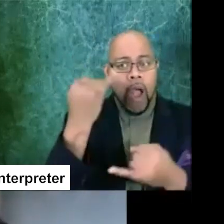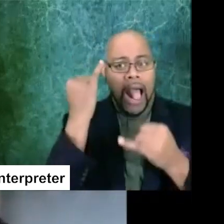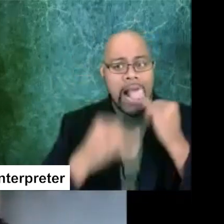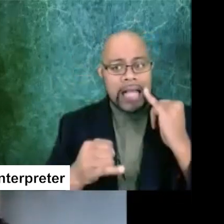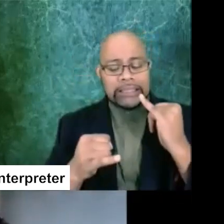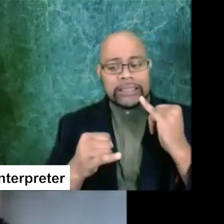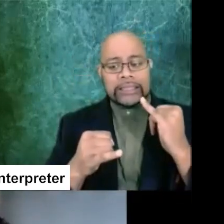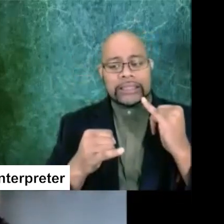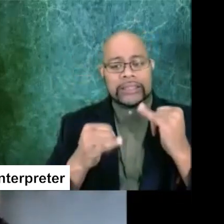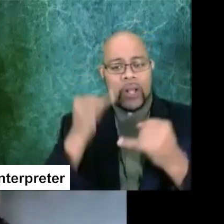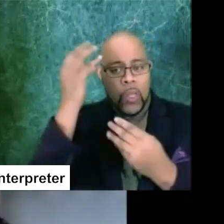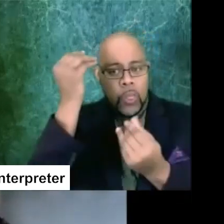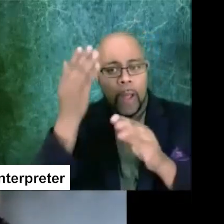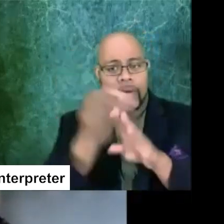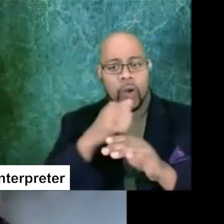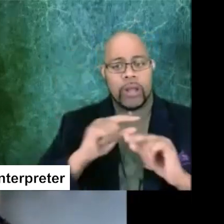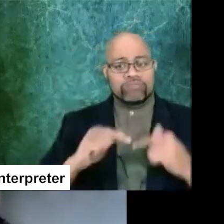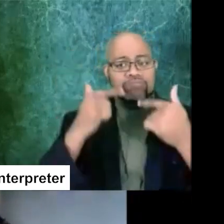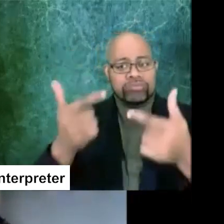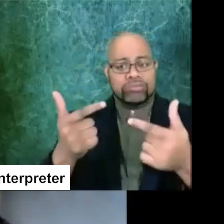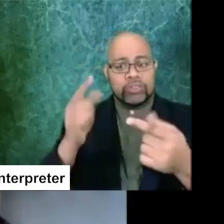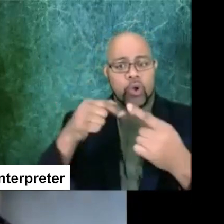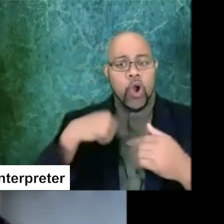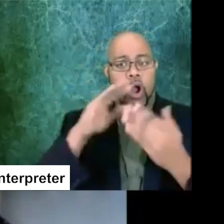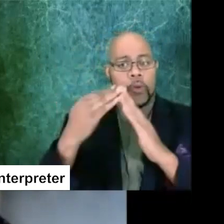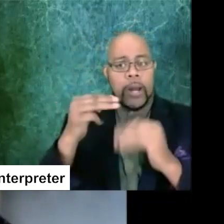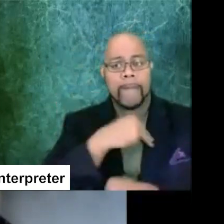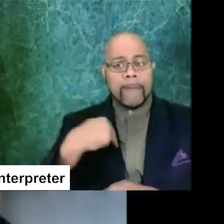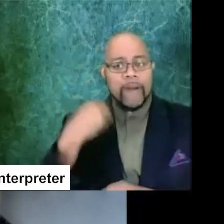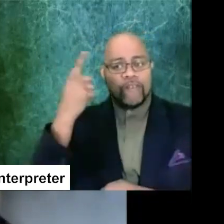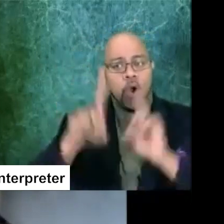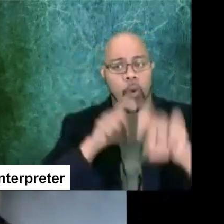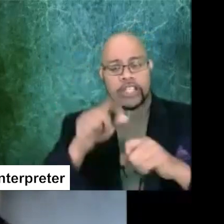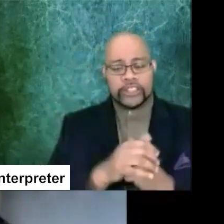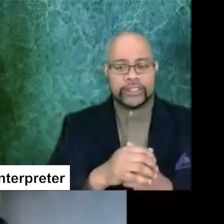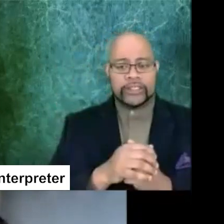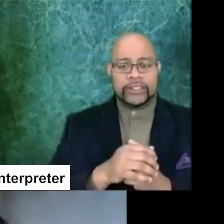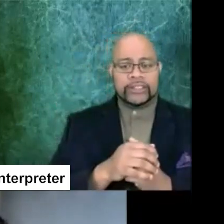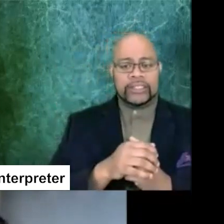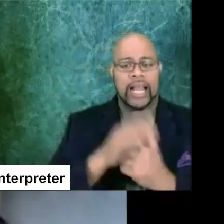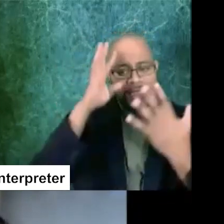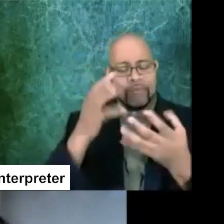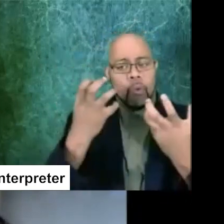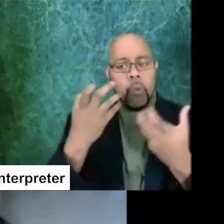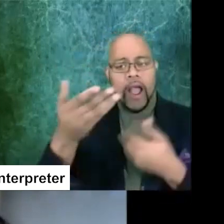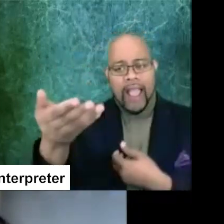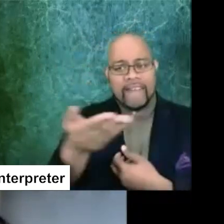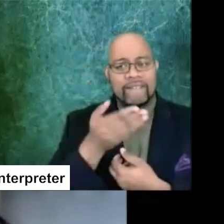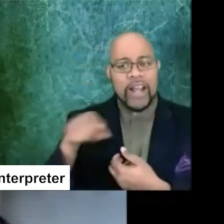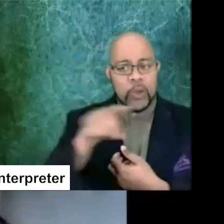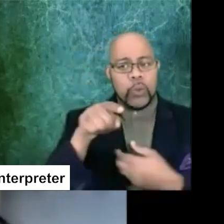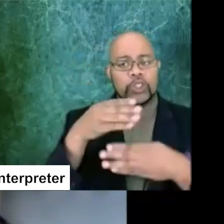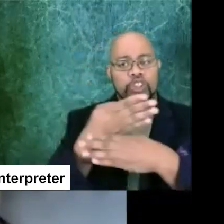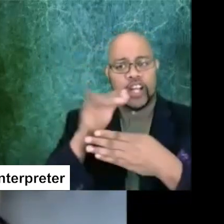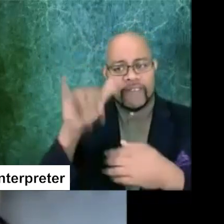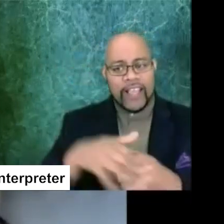last thought before we turn it over to our community members for questions, I definitely want to invite you to share